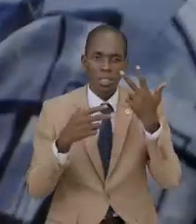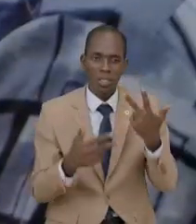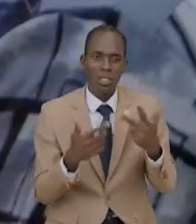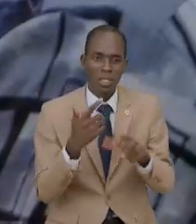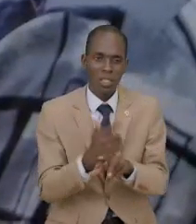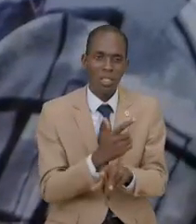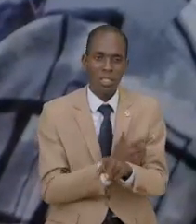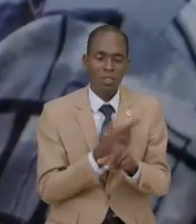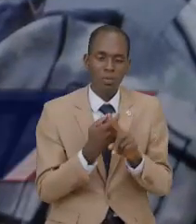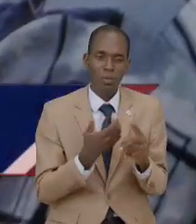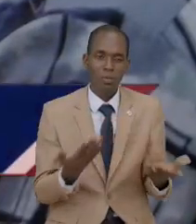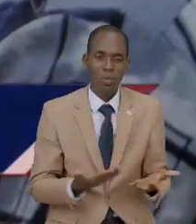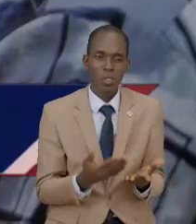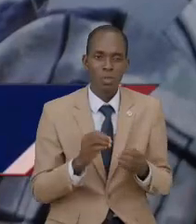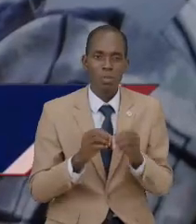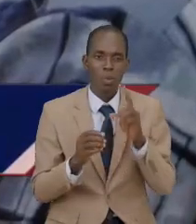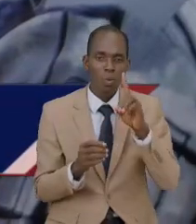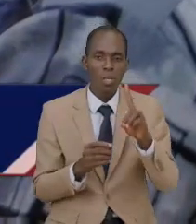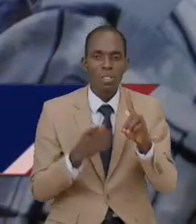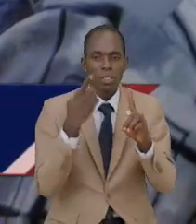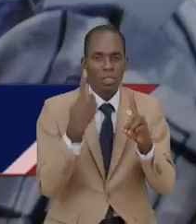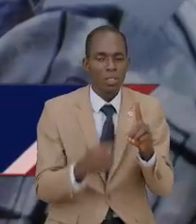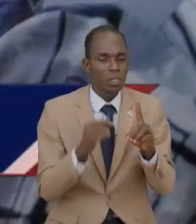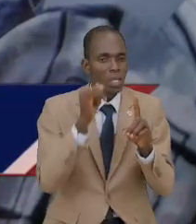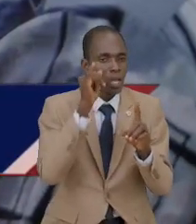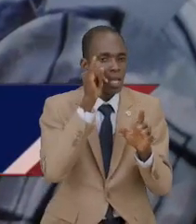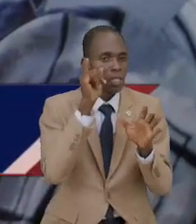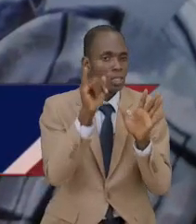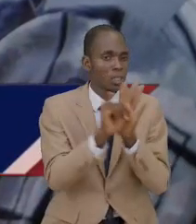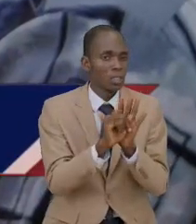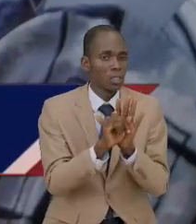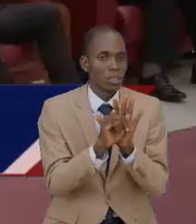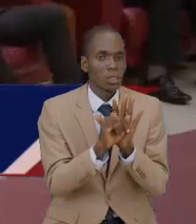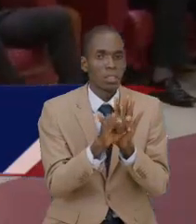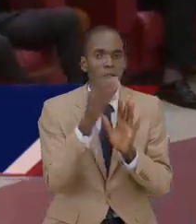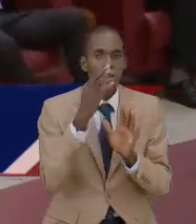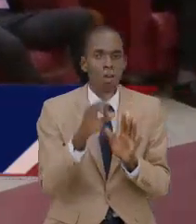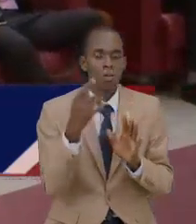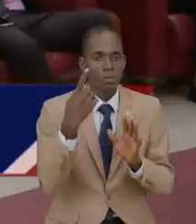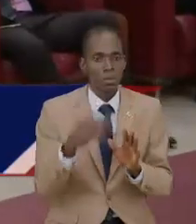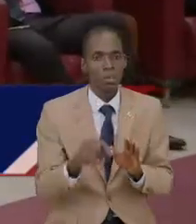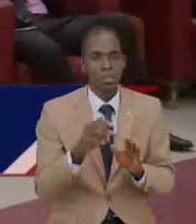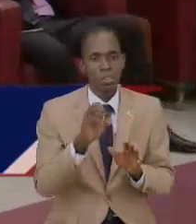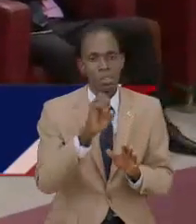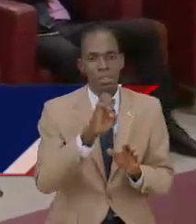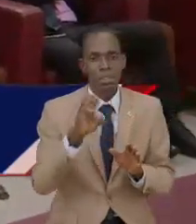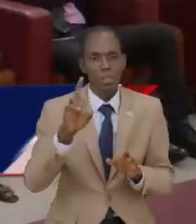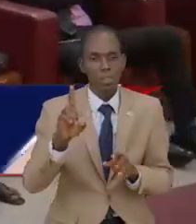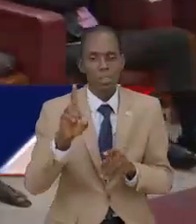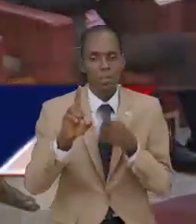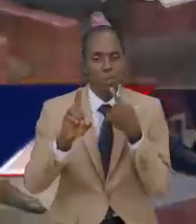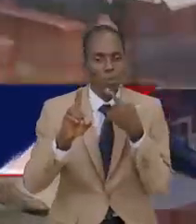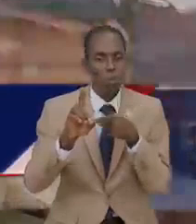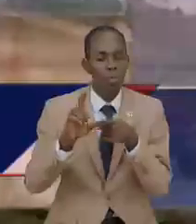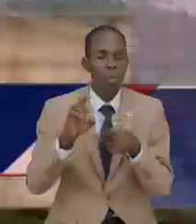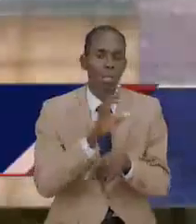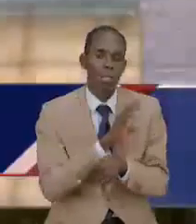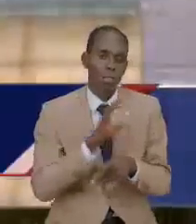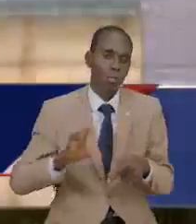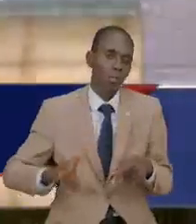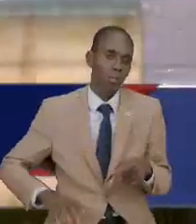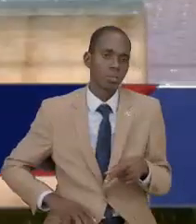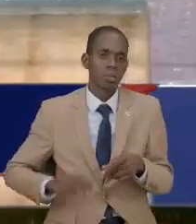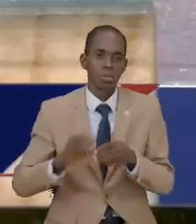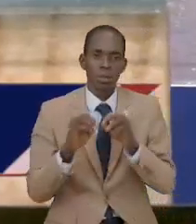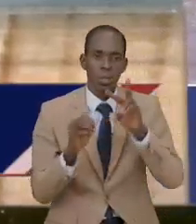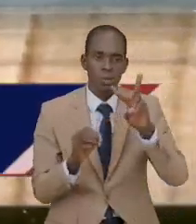the identity of the seed, Christ. The identity of the seed, Christ.